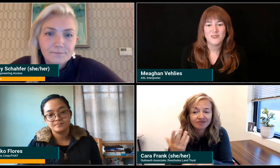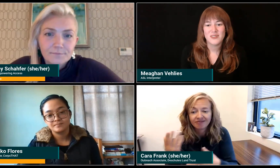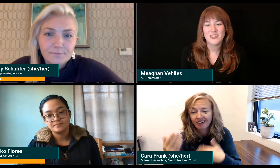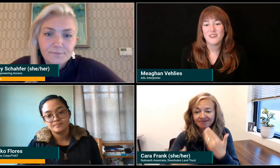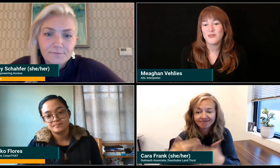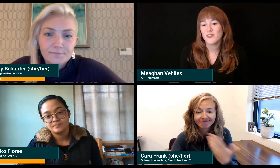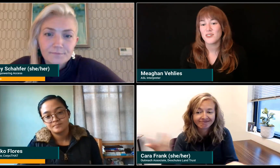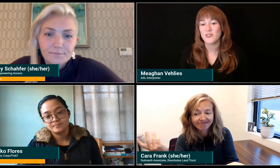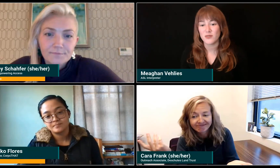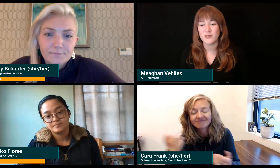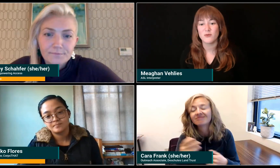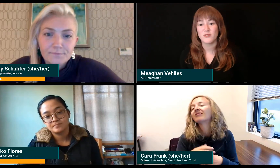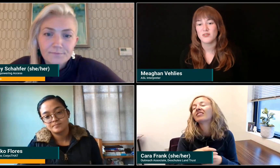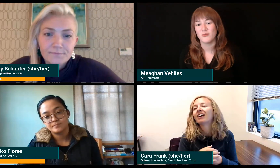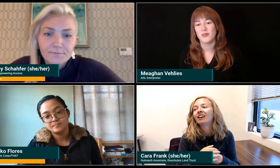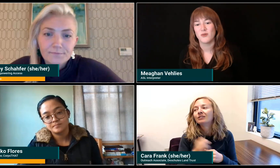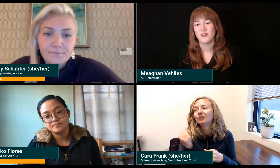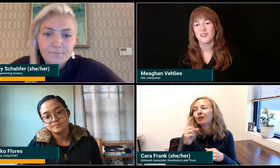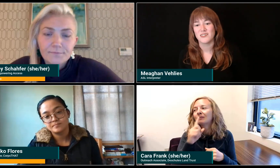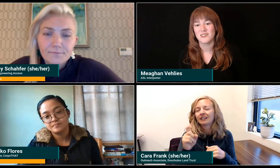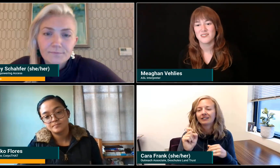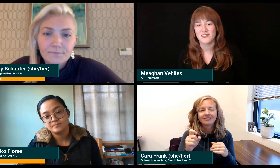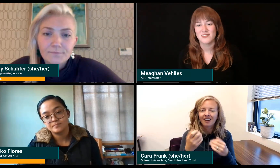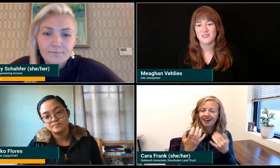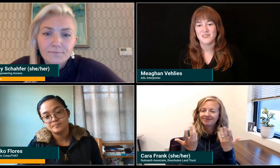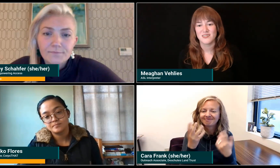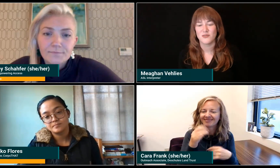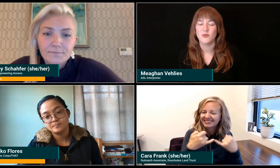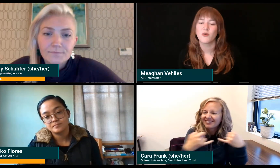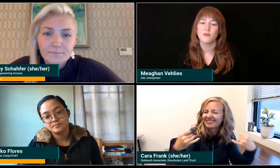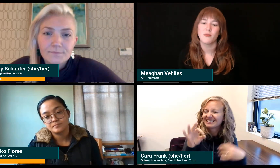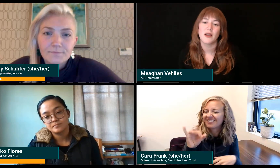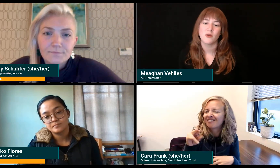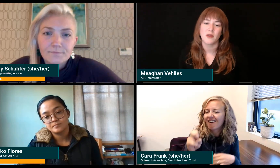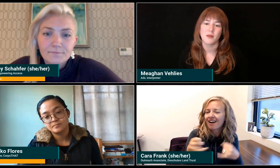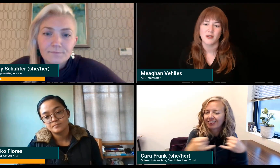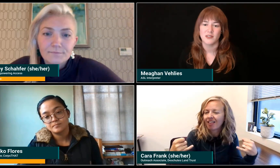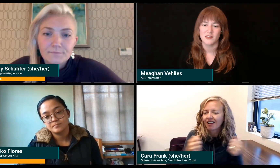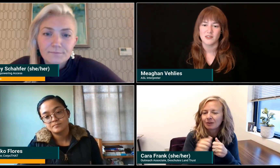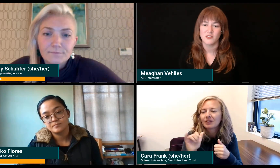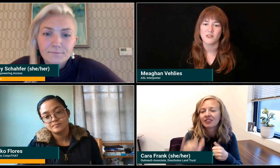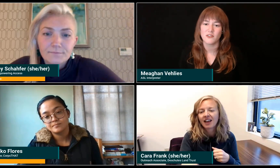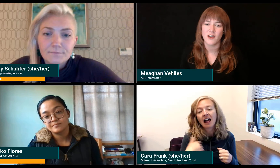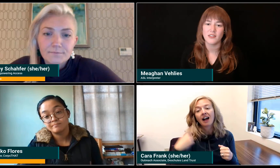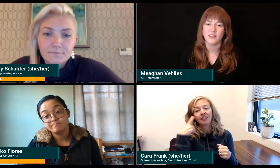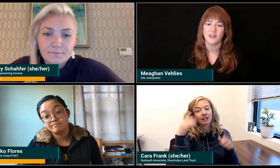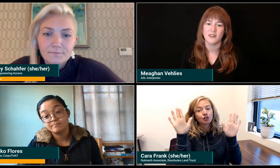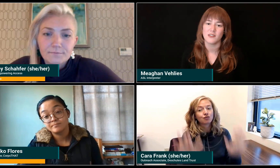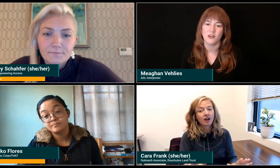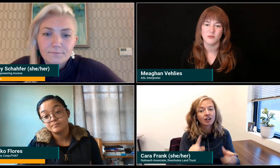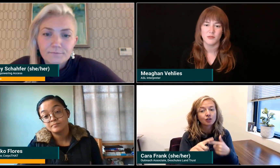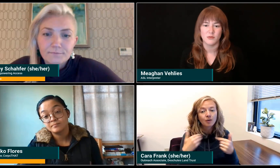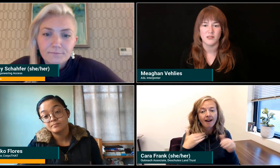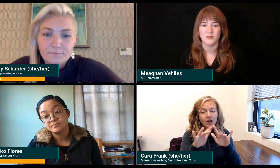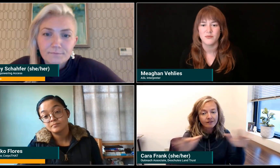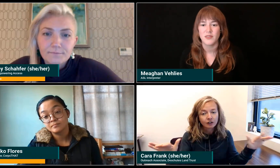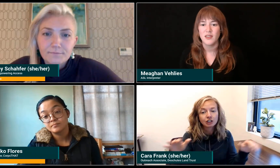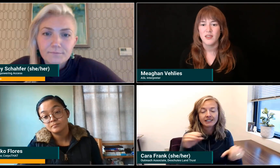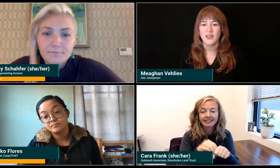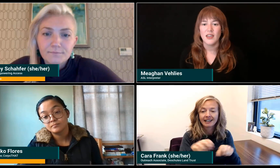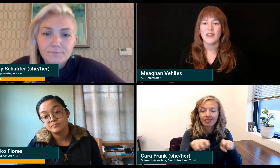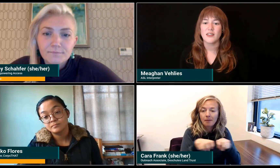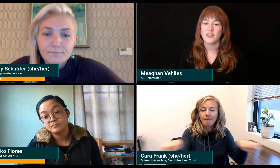deaf world, but in the hearing world, that's really, where the work is, where my work primarily is. So it's a fine line as I go in between